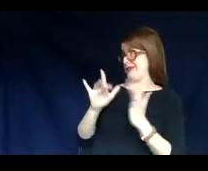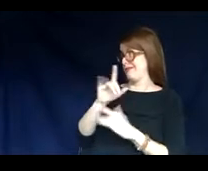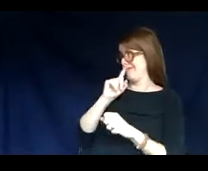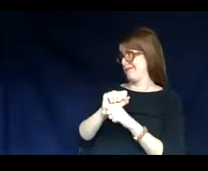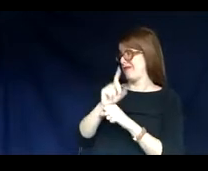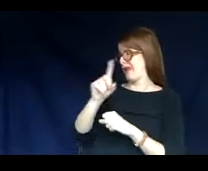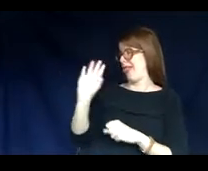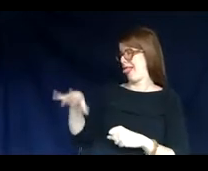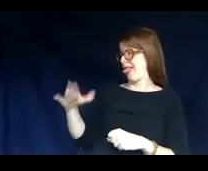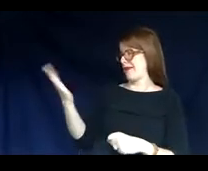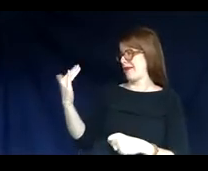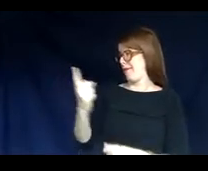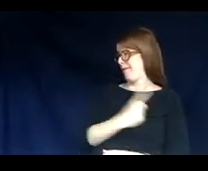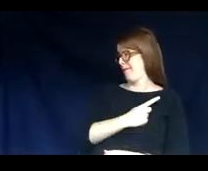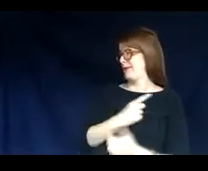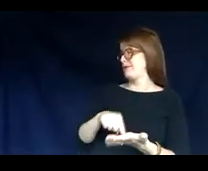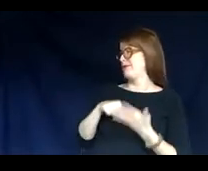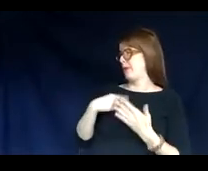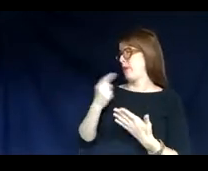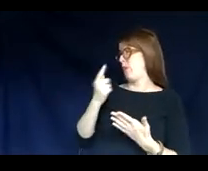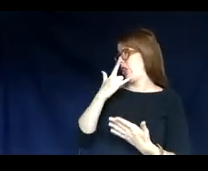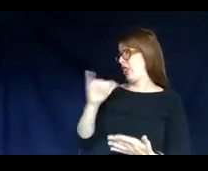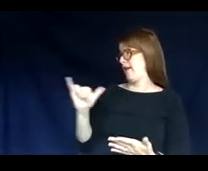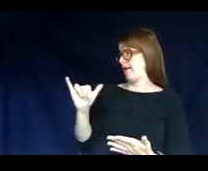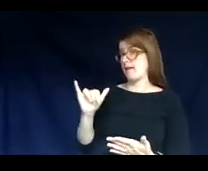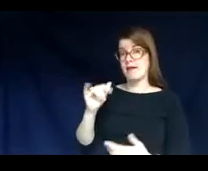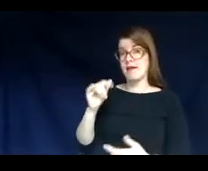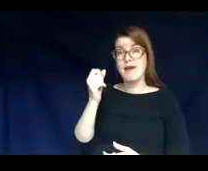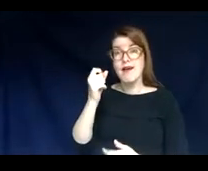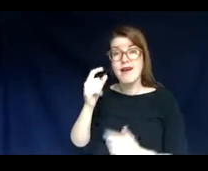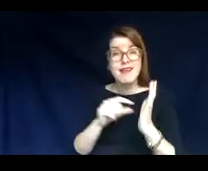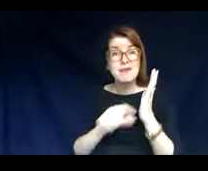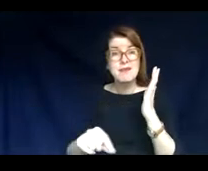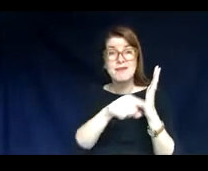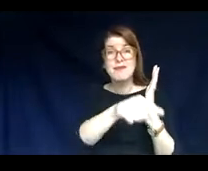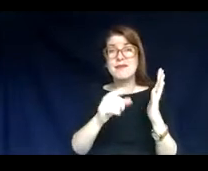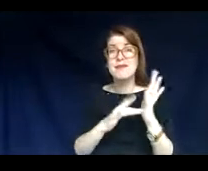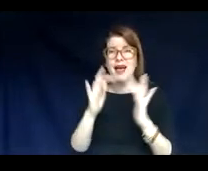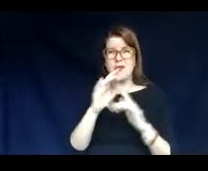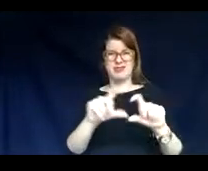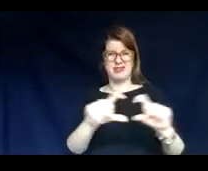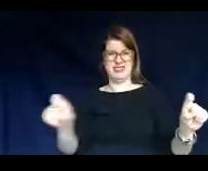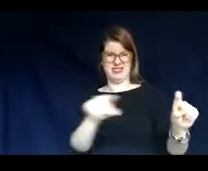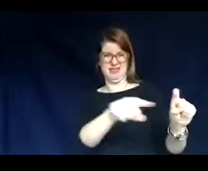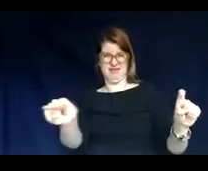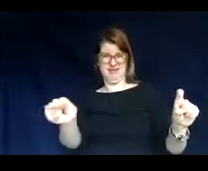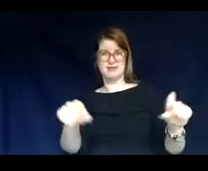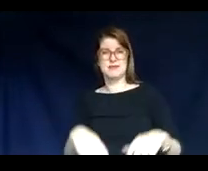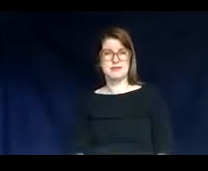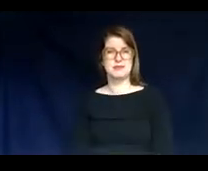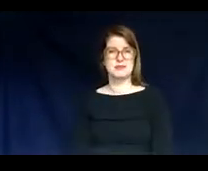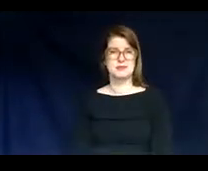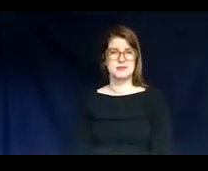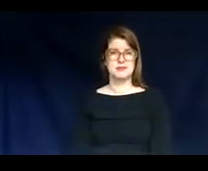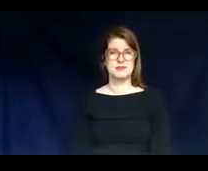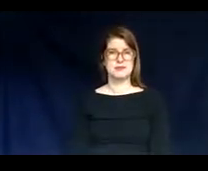like." You see, in Jeremiah 1:7-9, it states, "But the Lord said to me, 'Do not say, I am too young.